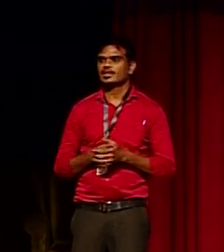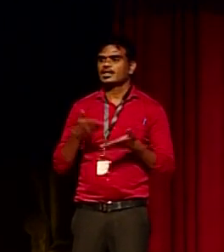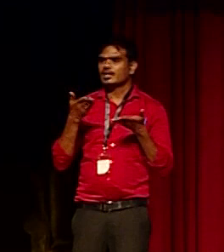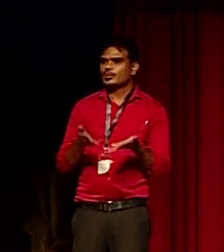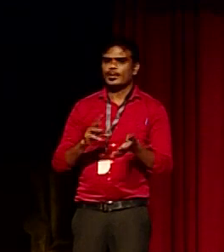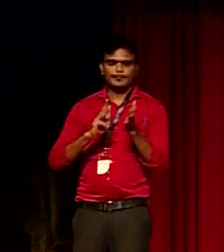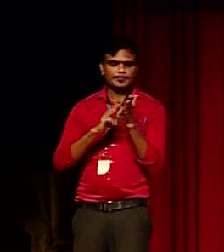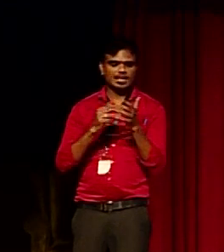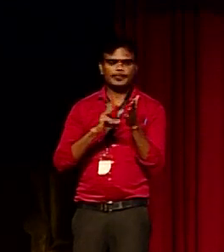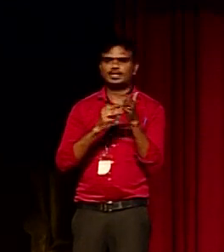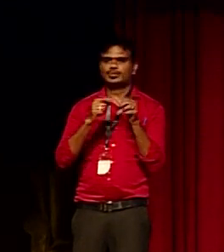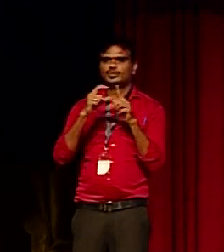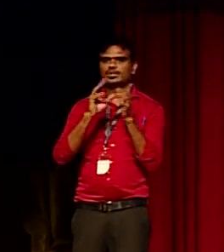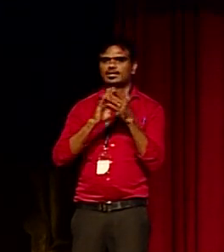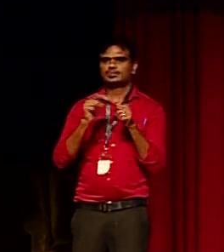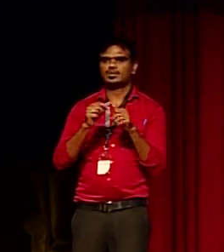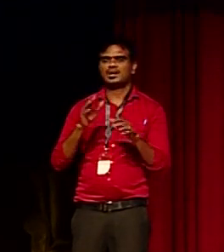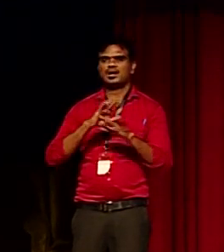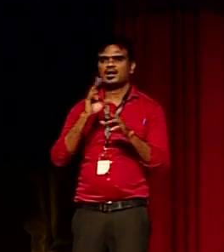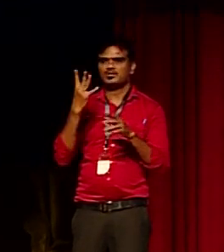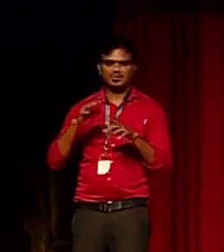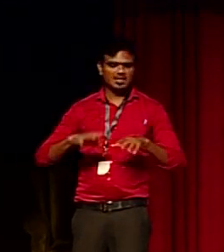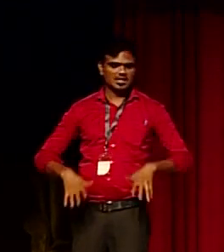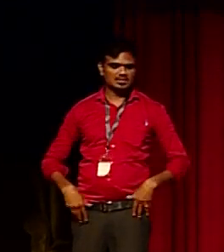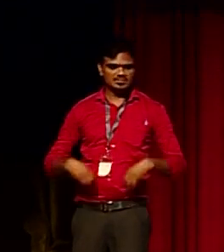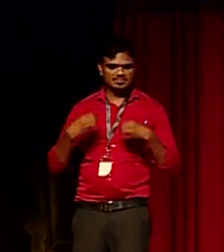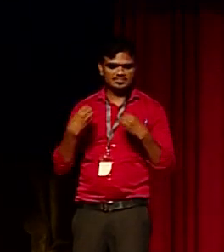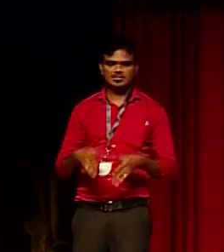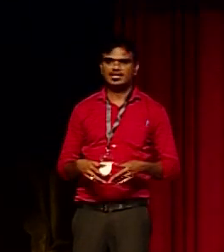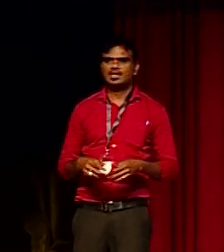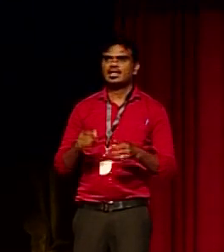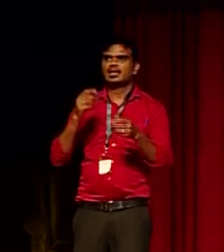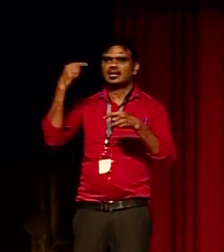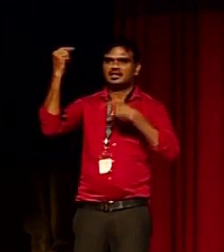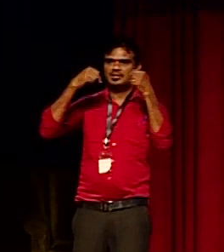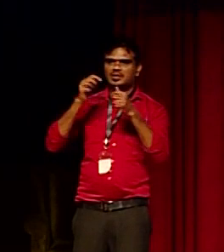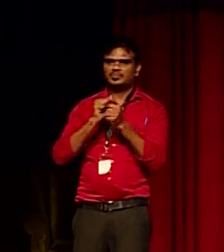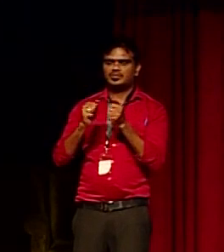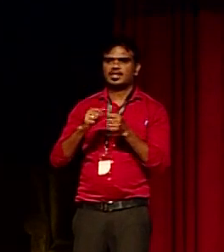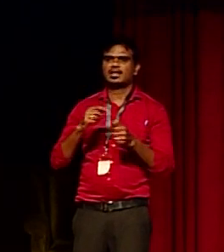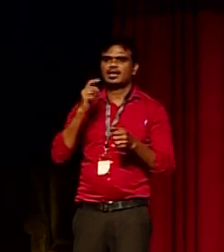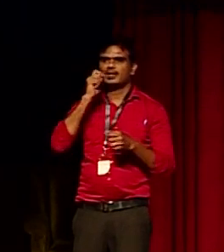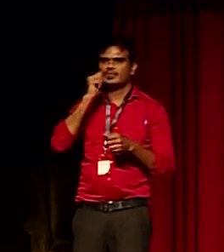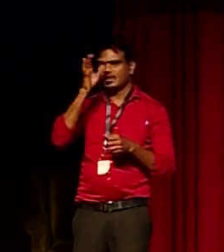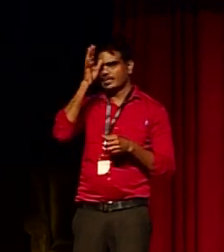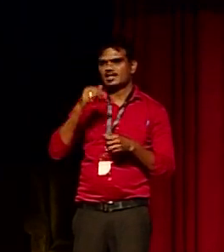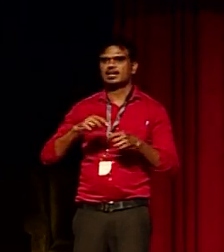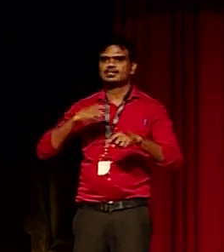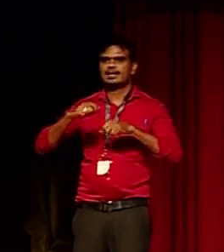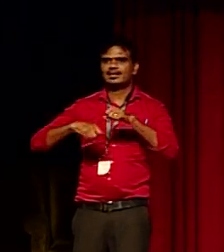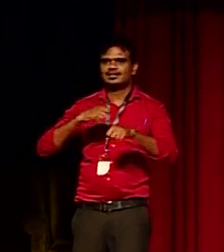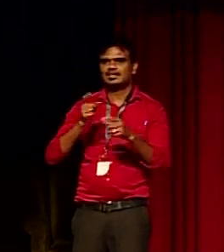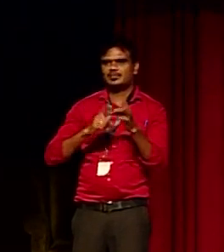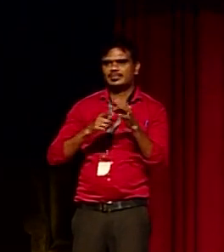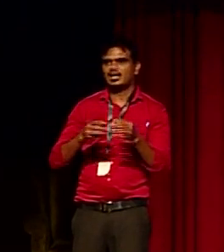This is Madhu, also lost all 4 limbs because of electric burns. His father has a cycle repair shop near Hyderabad, in a